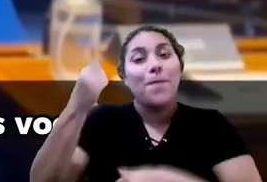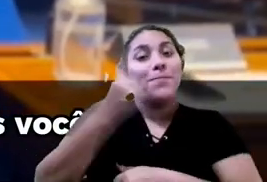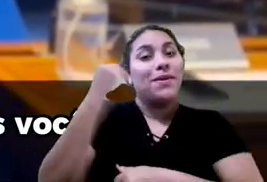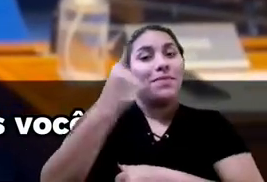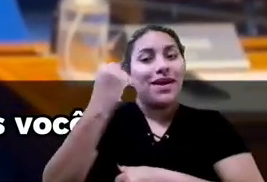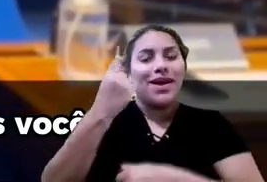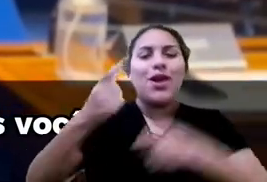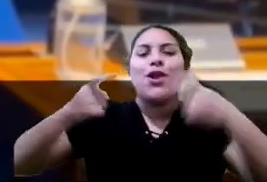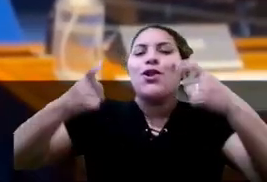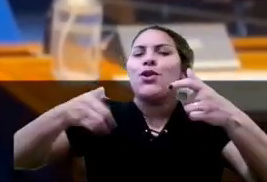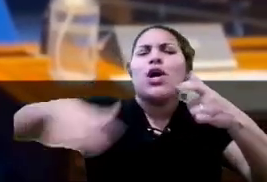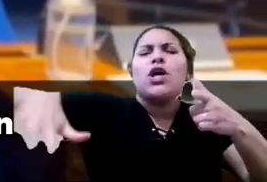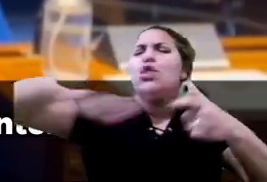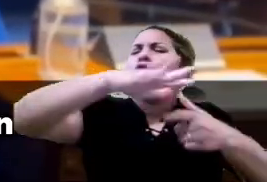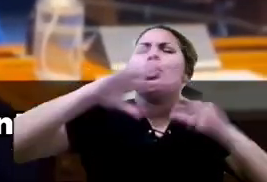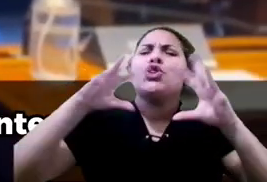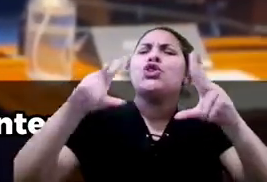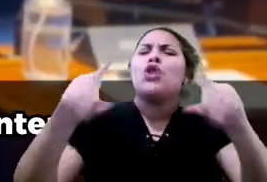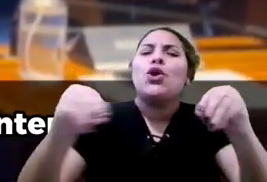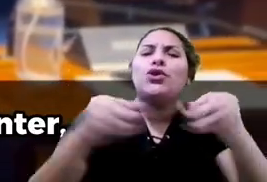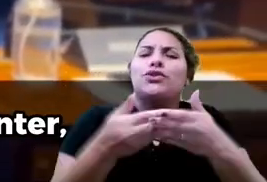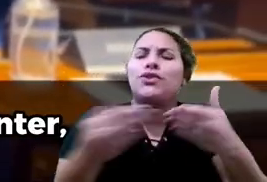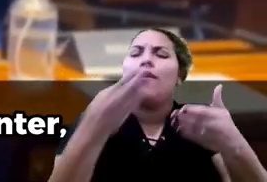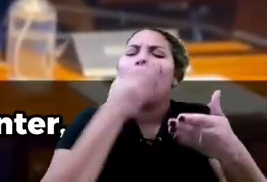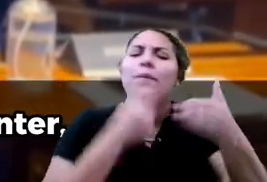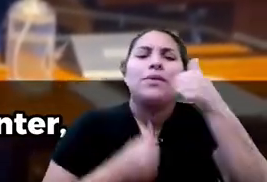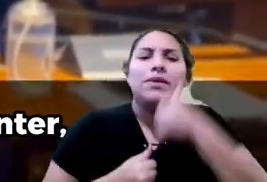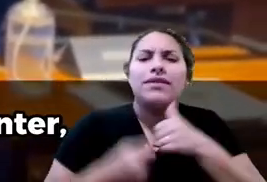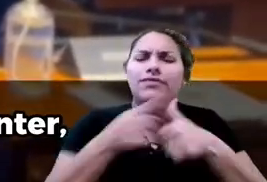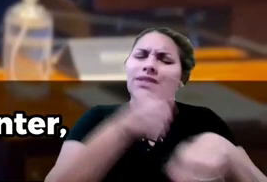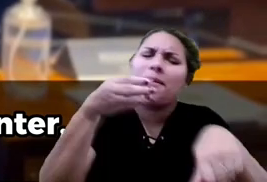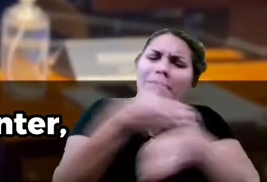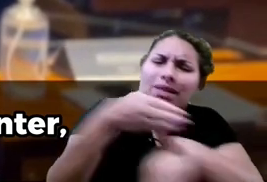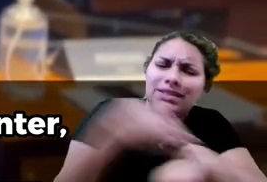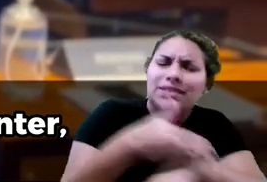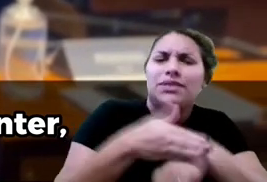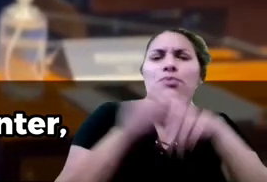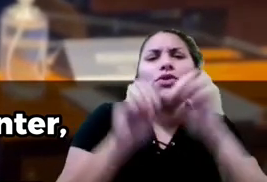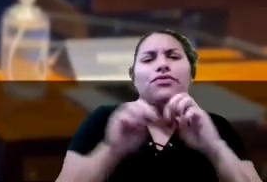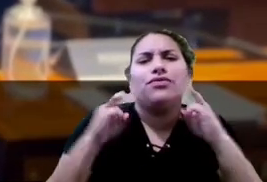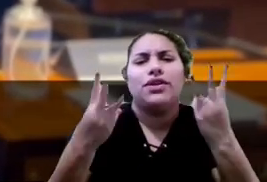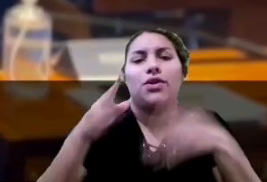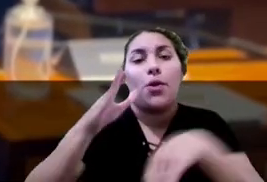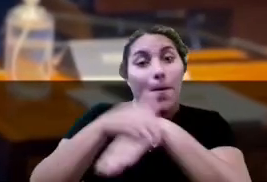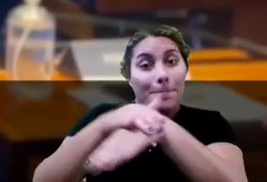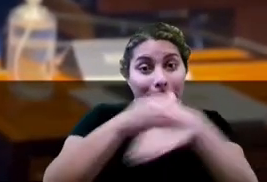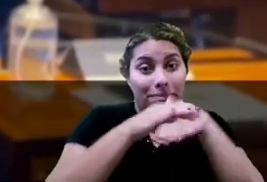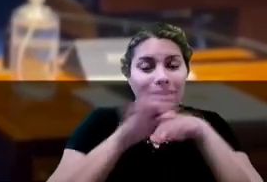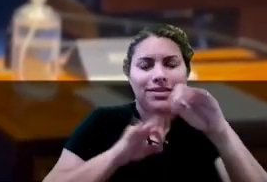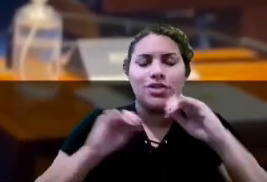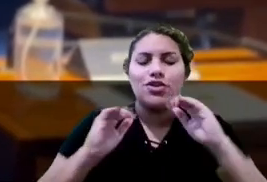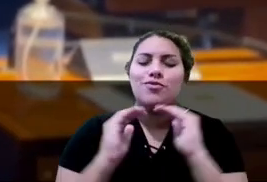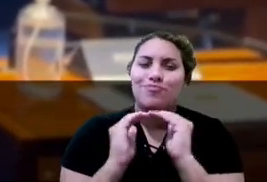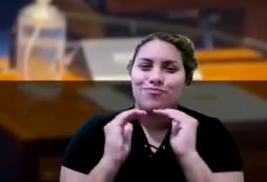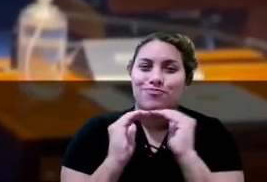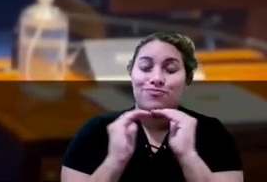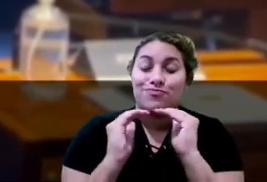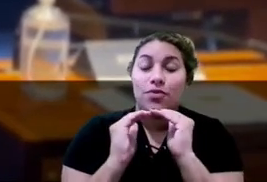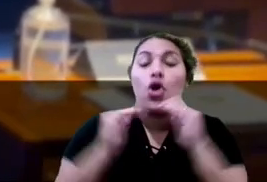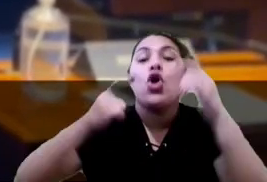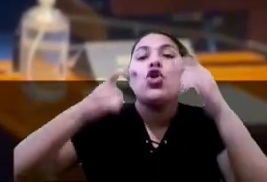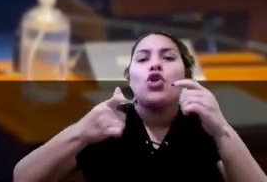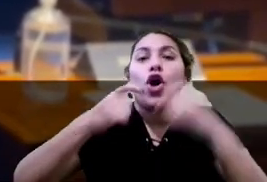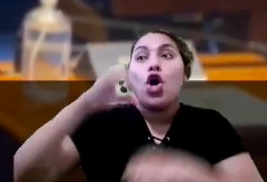to congratulate, first of all of you who are participating in the event promoted by